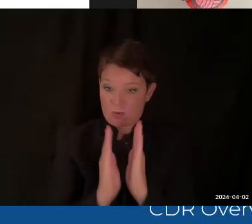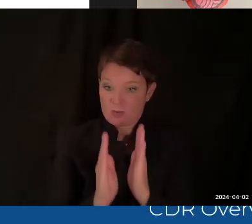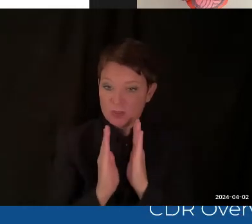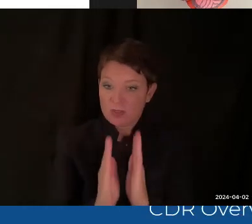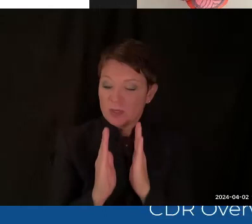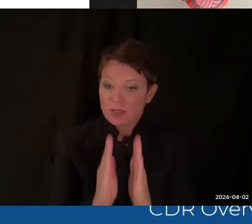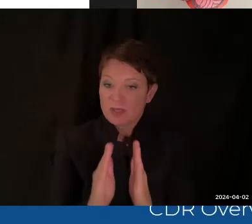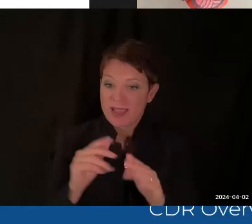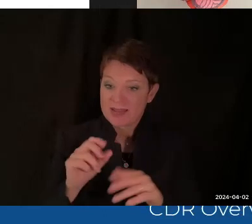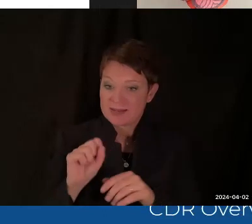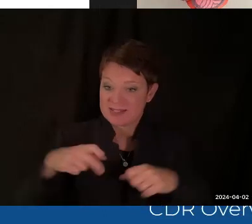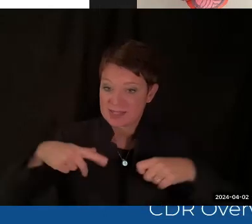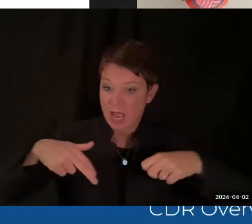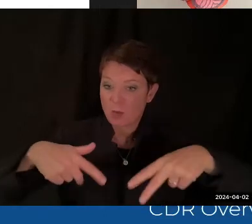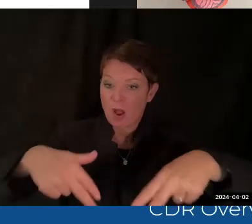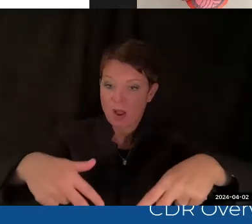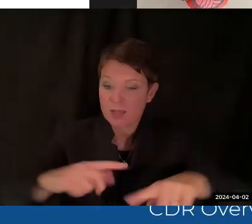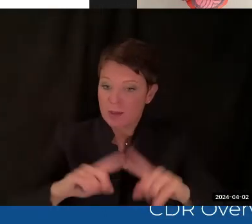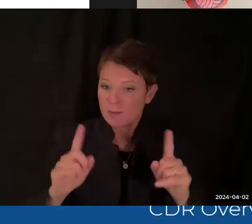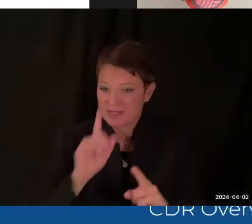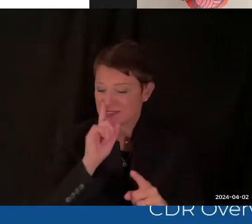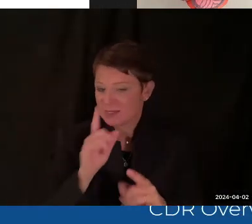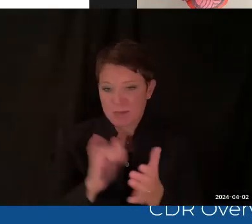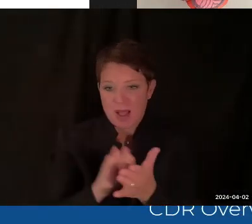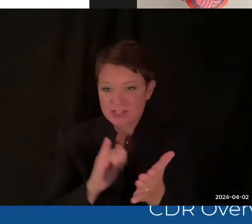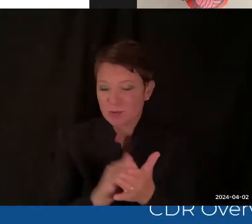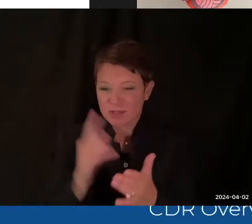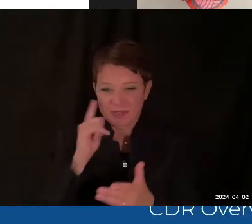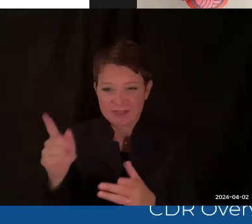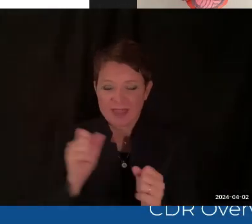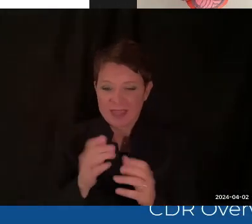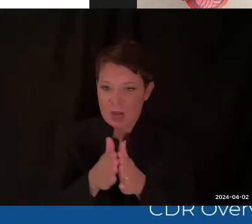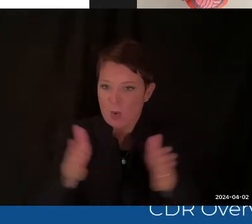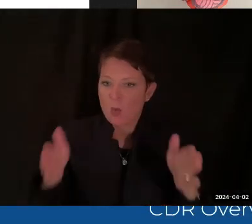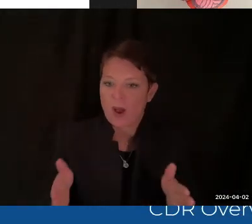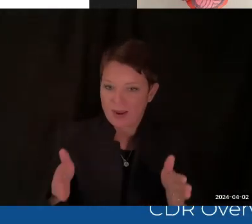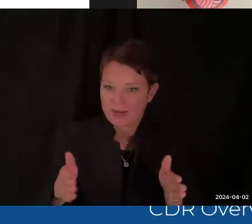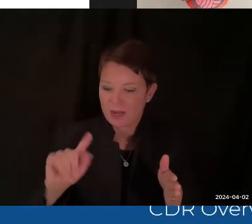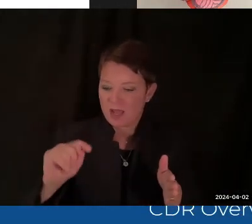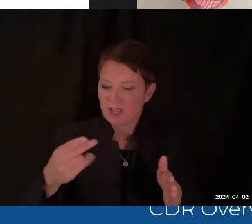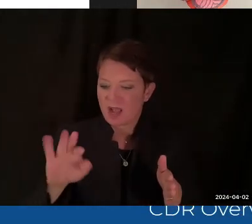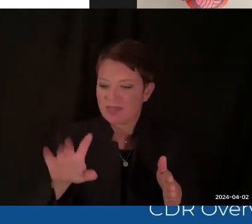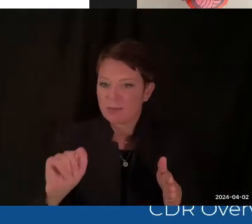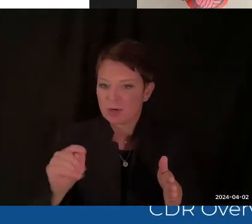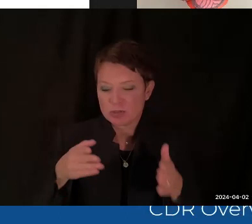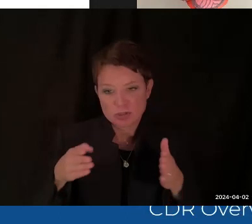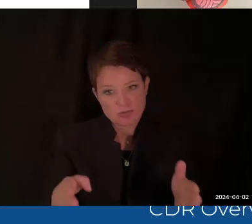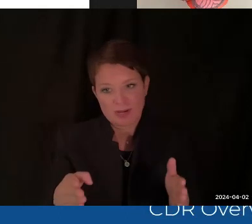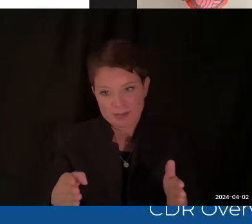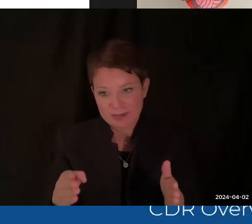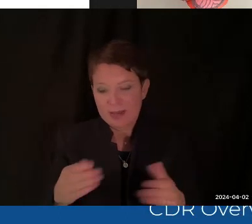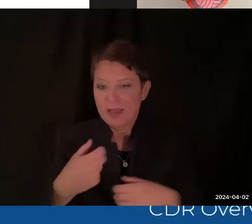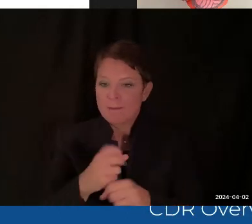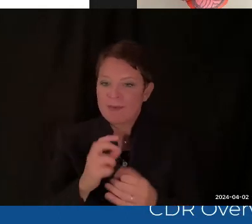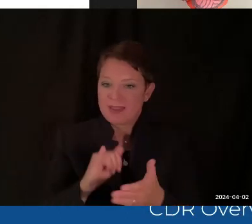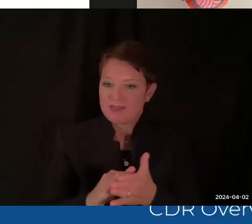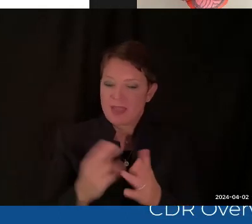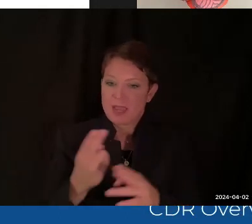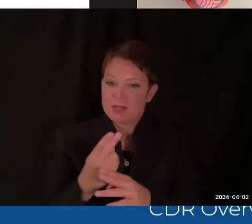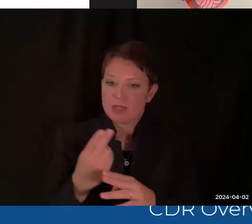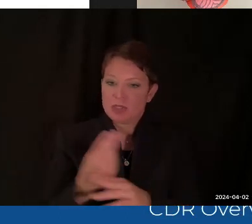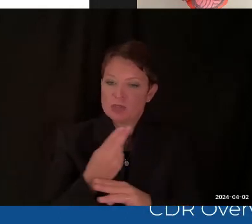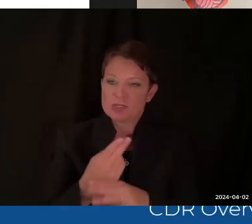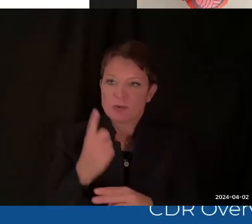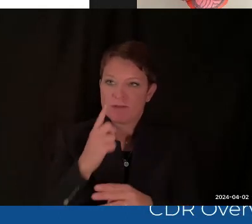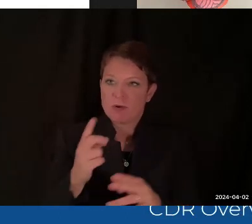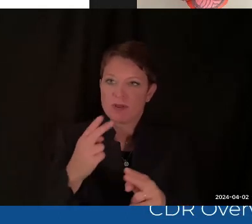and sidewalk. So I'm not sure how realistic it is to think that they can widen Cuthbert Street and make it usable for